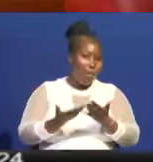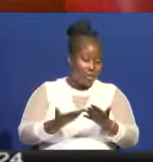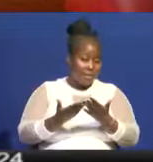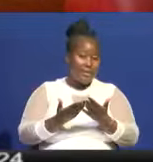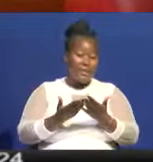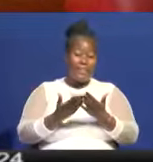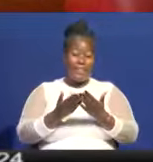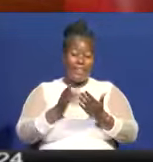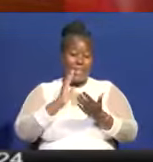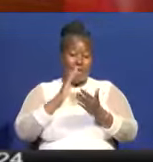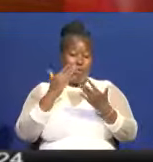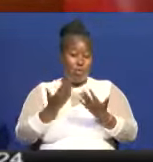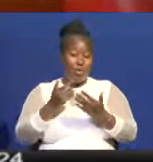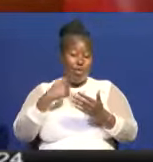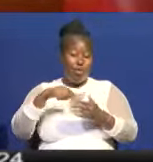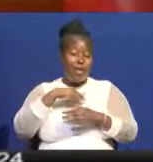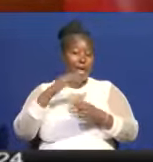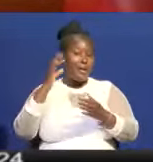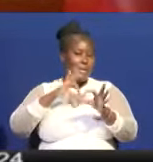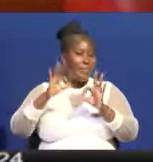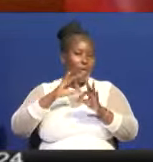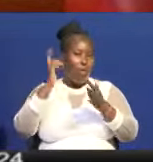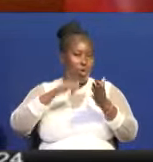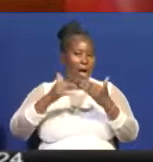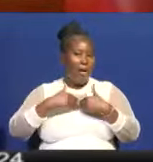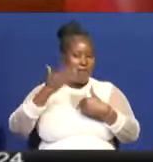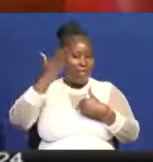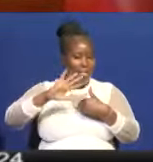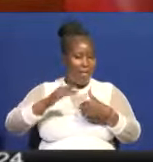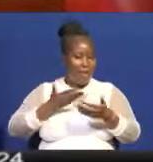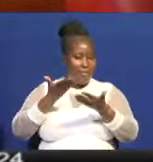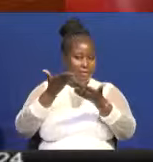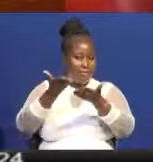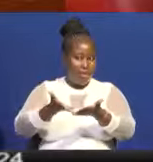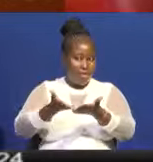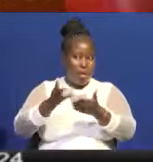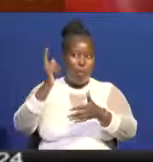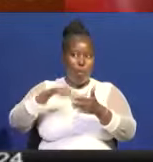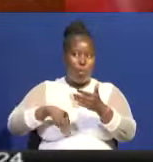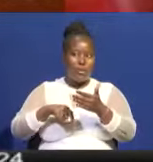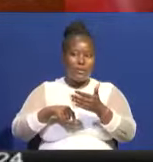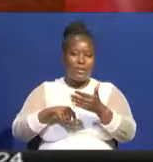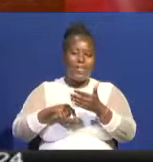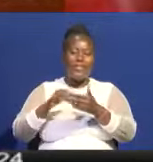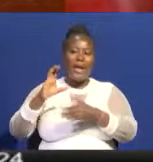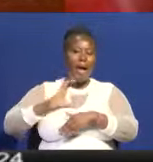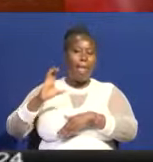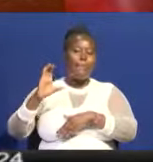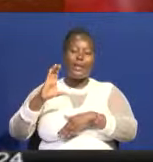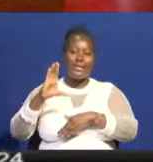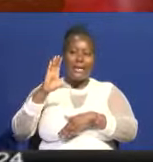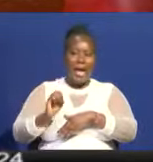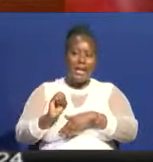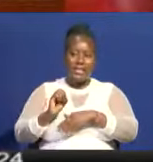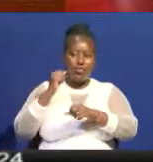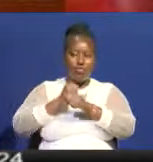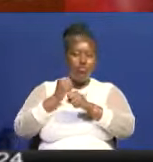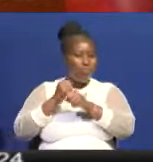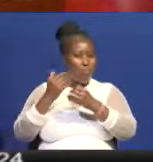is exactly what we have before the House. What does a cabinet secretary